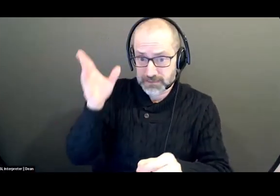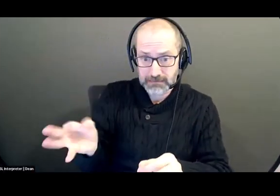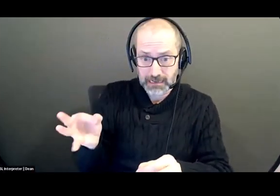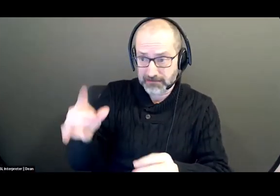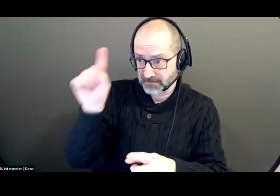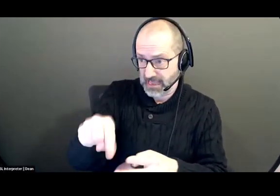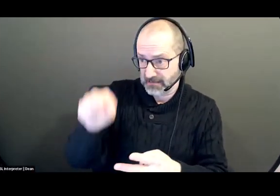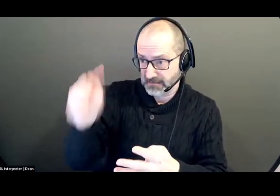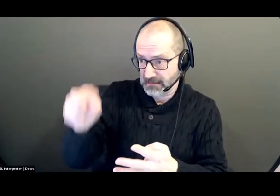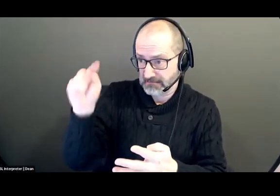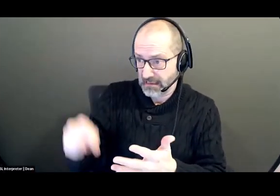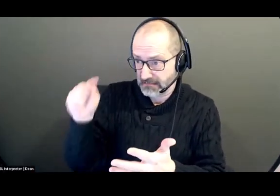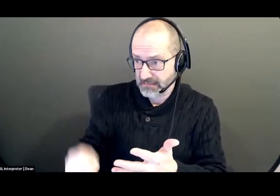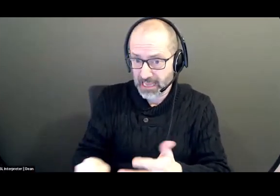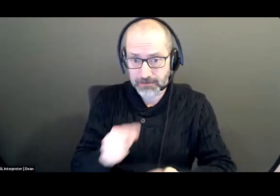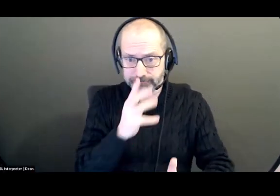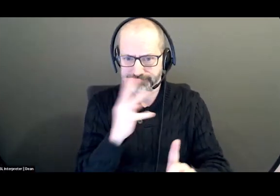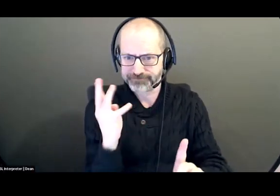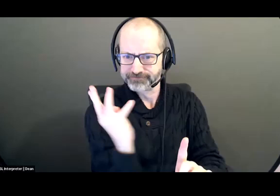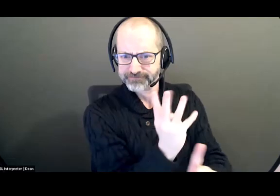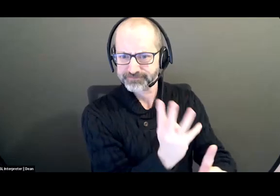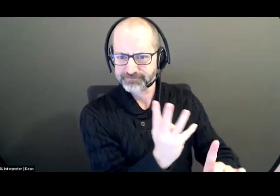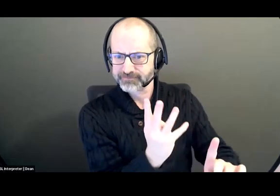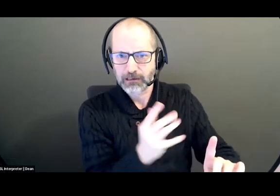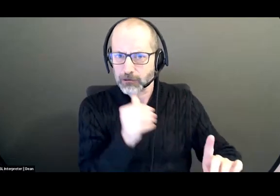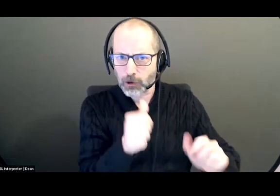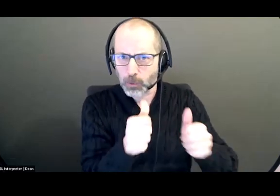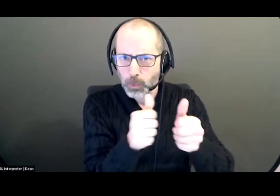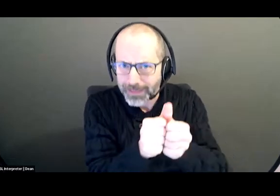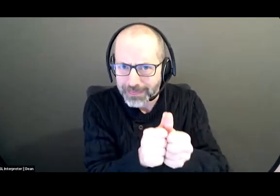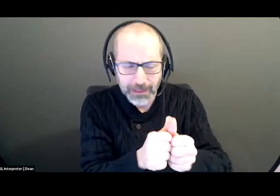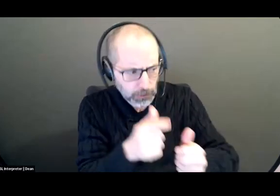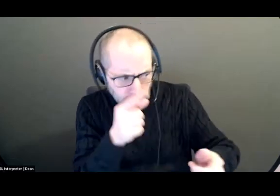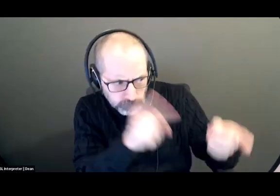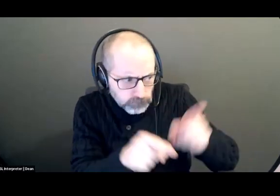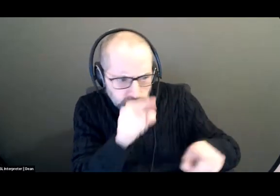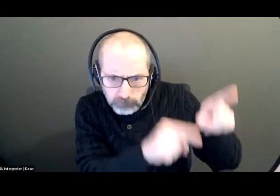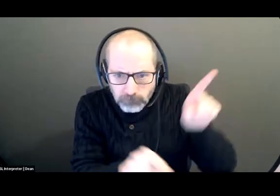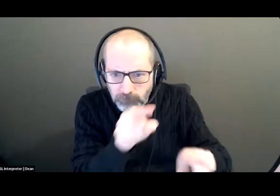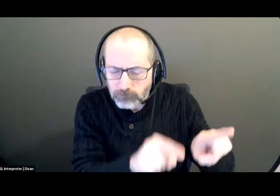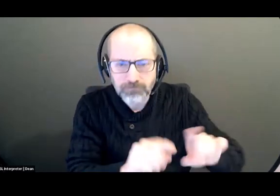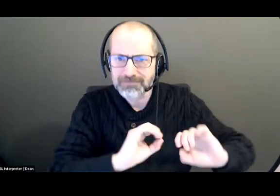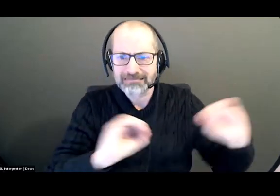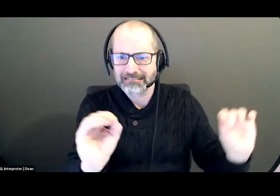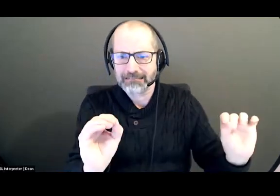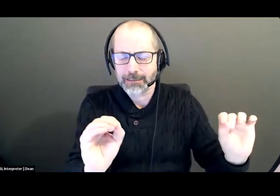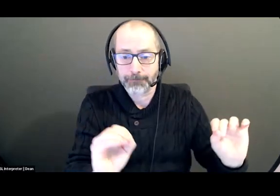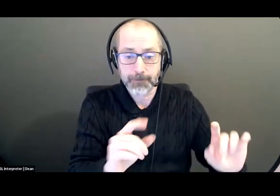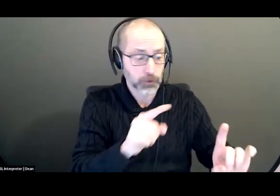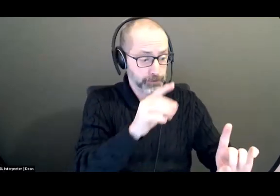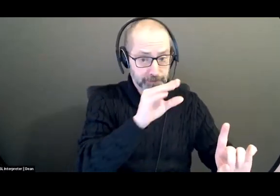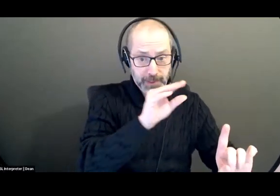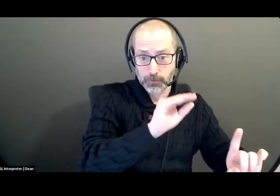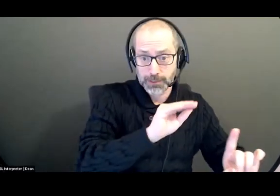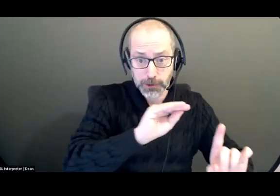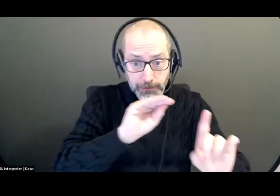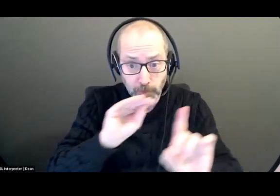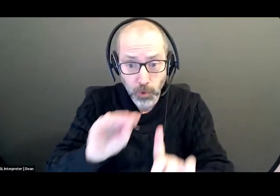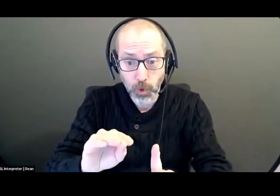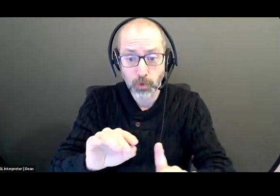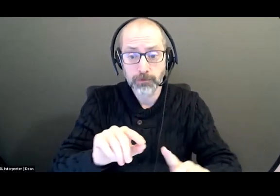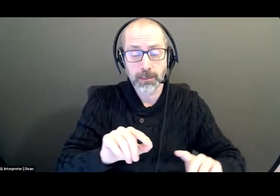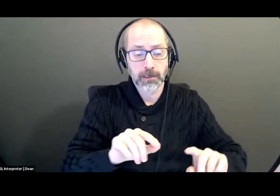hadn't always been asked to contribute to the decisions that were made for her. They weren't necessarily being made with